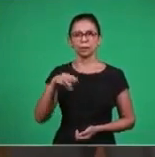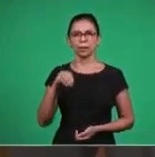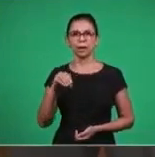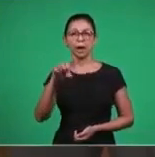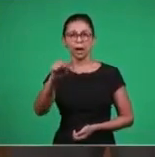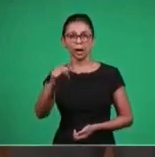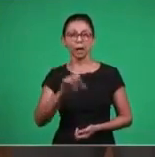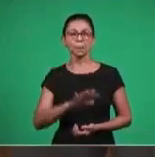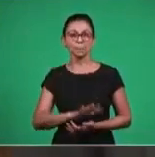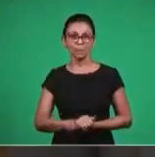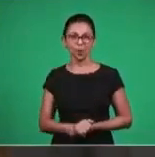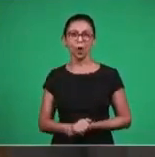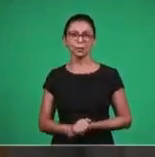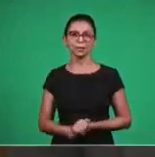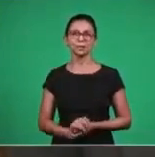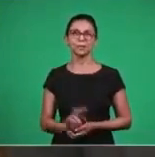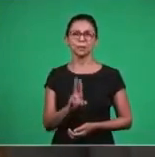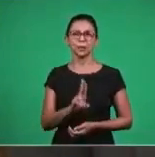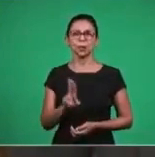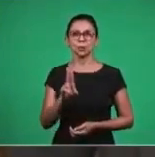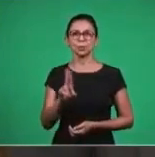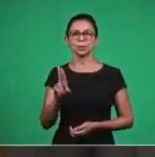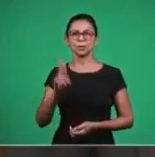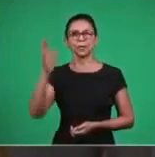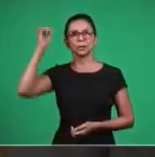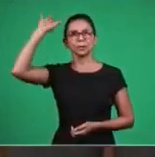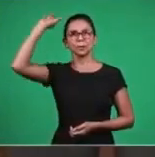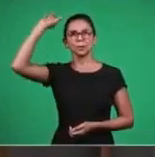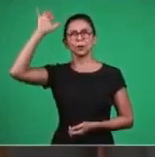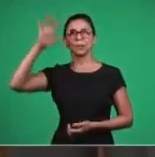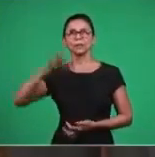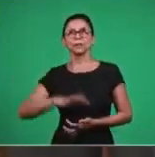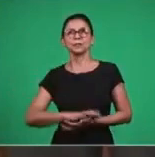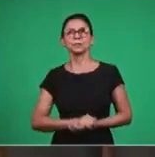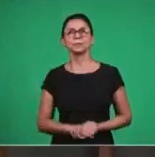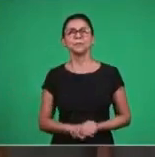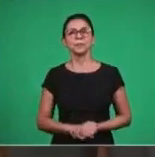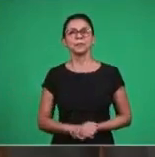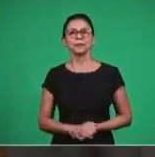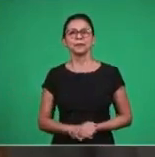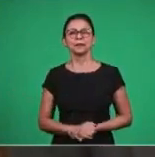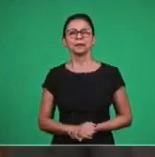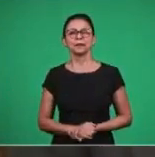Amos, in order to become a prophet, he left the yoke because he wanted to be a prophet.